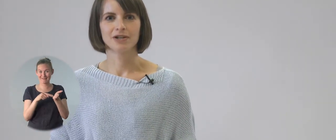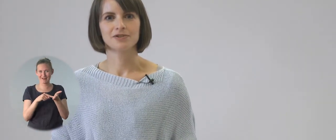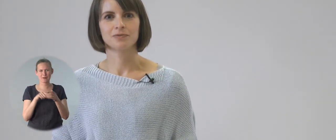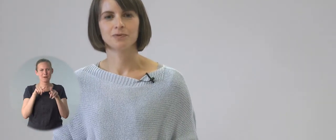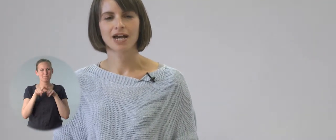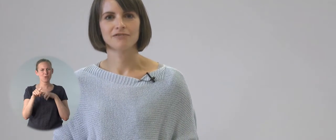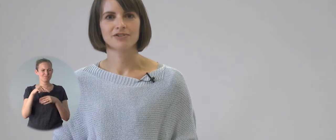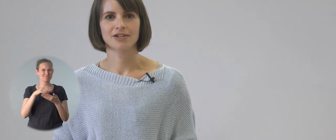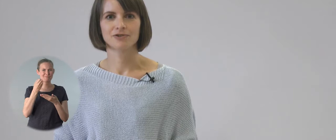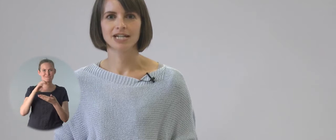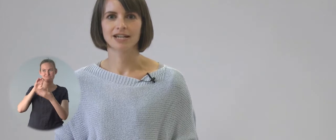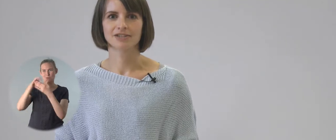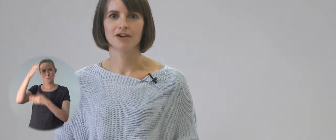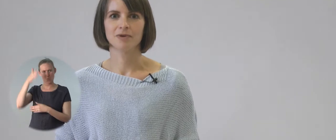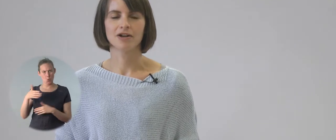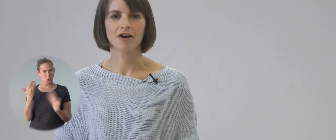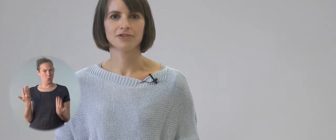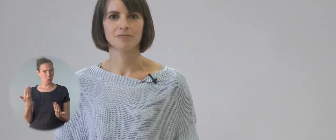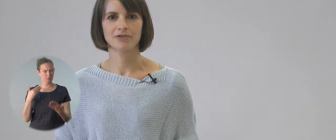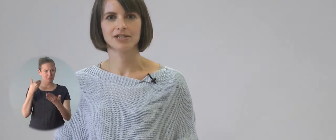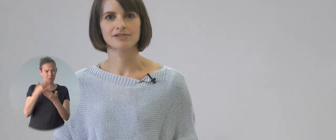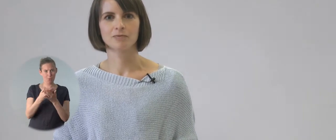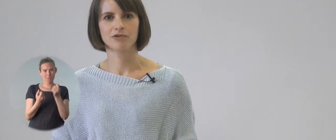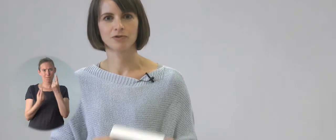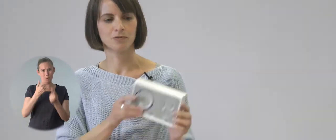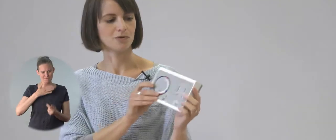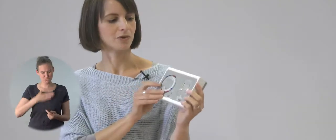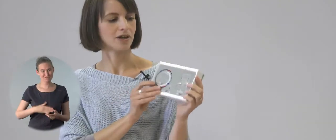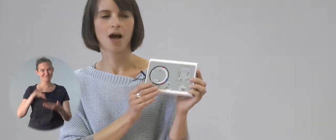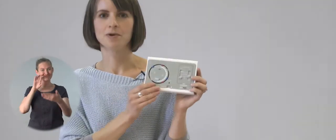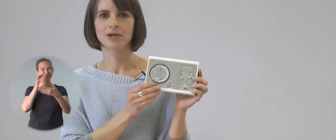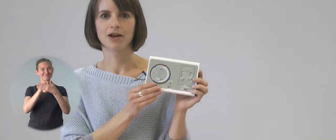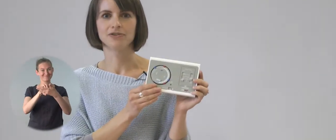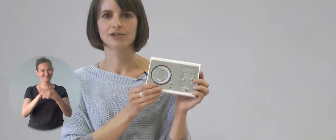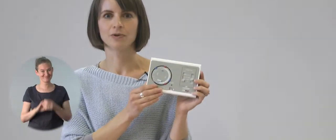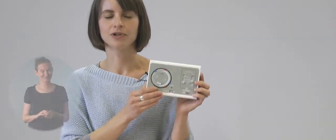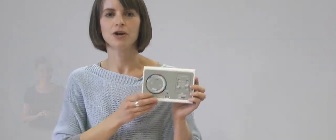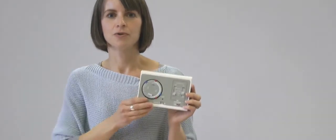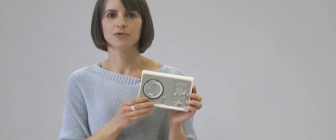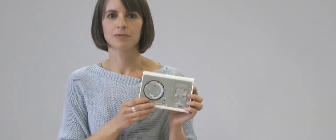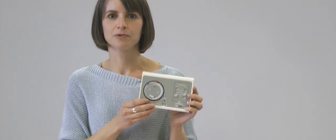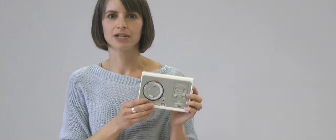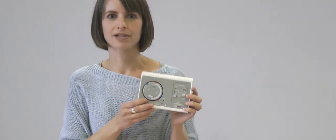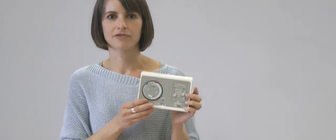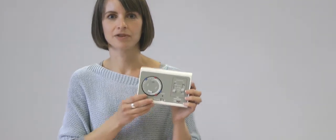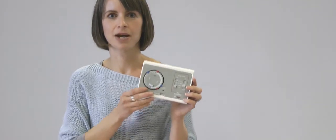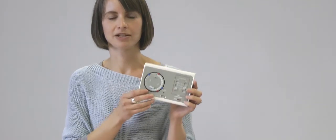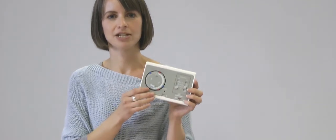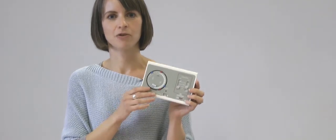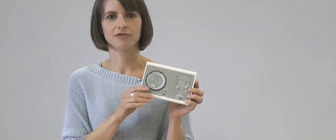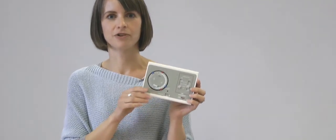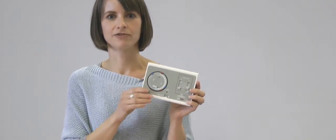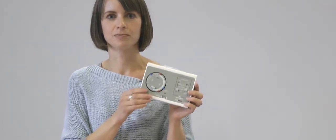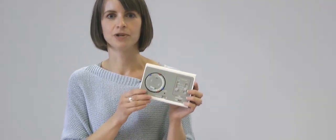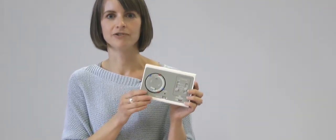most boilers would have a central heating timer either mounted somewhere on the wall, a bit like this one, or some boilers have them